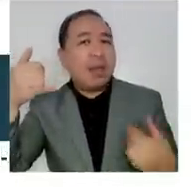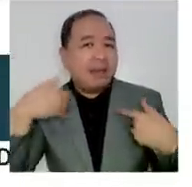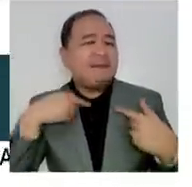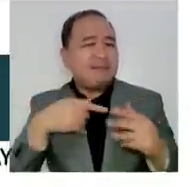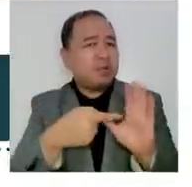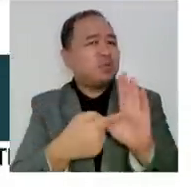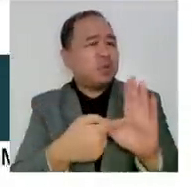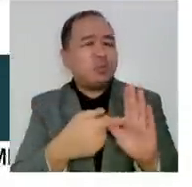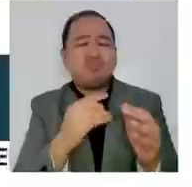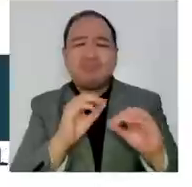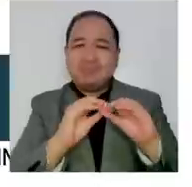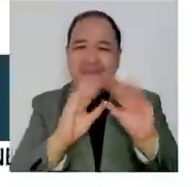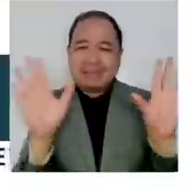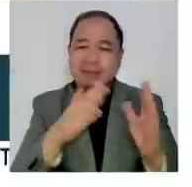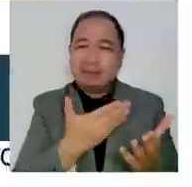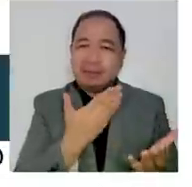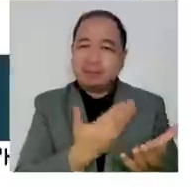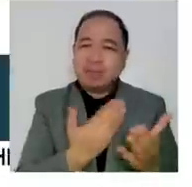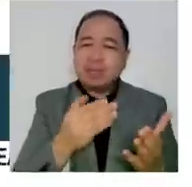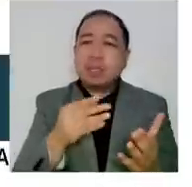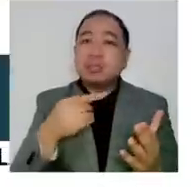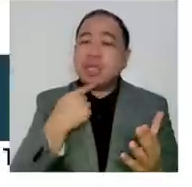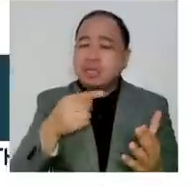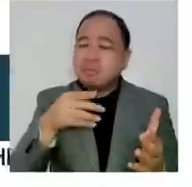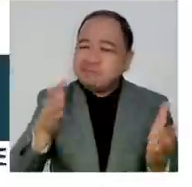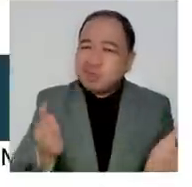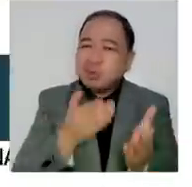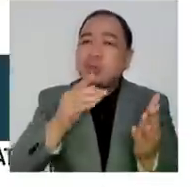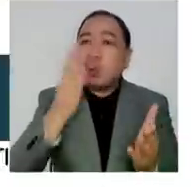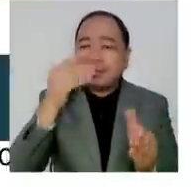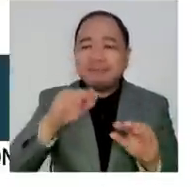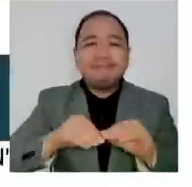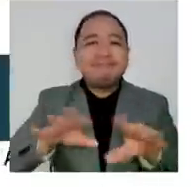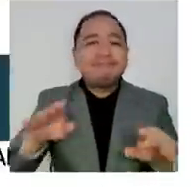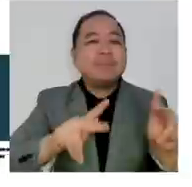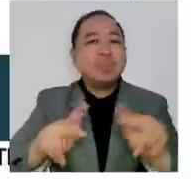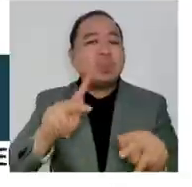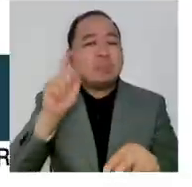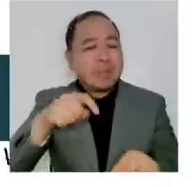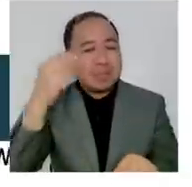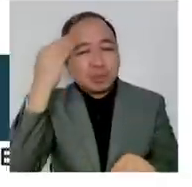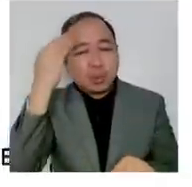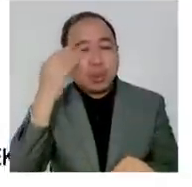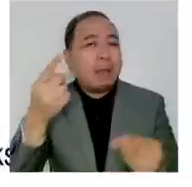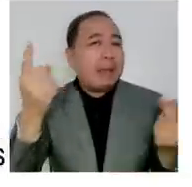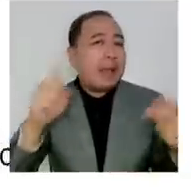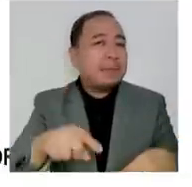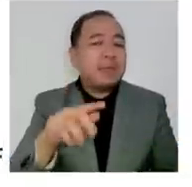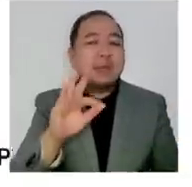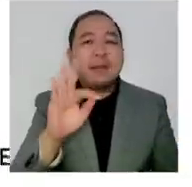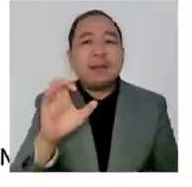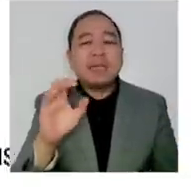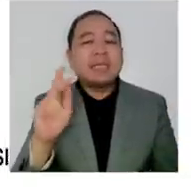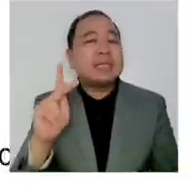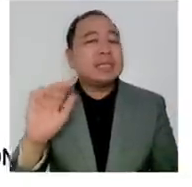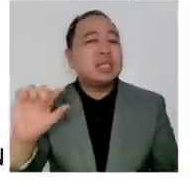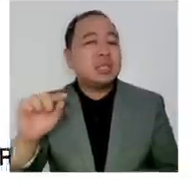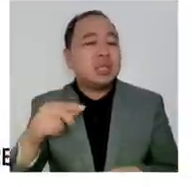Abalos adds the public deserves to know the truth as to what happened to the 900 kilos of drugs that were seized that day.